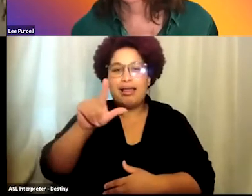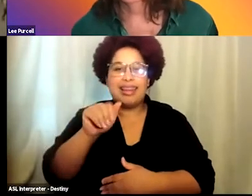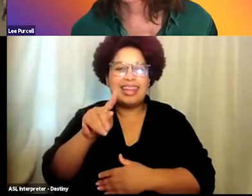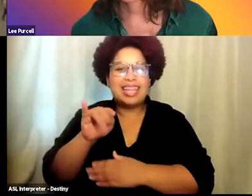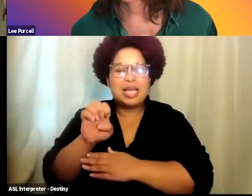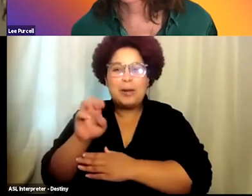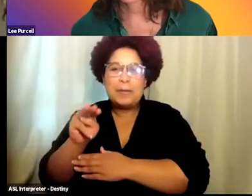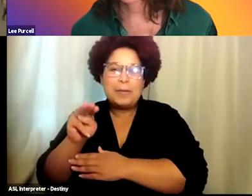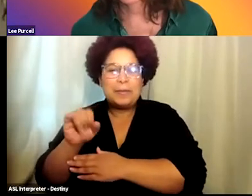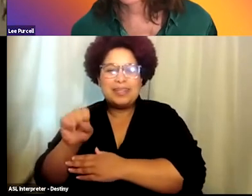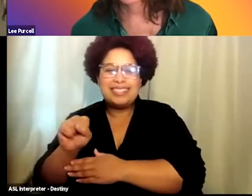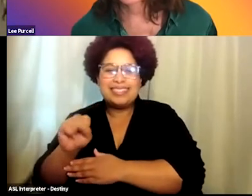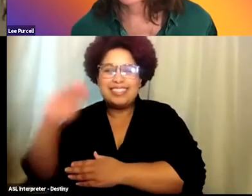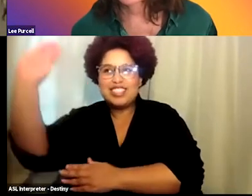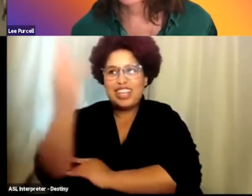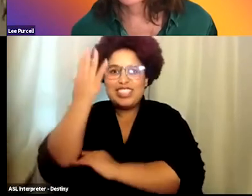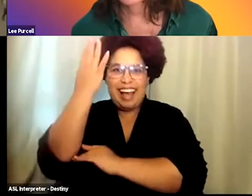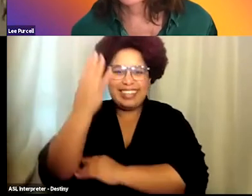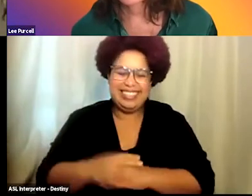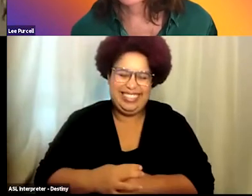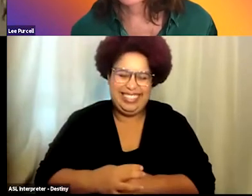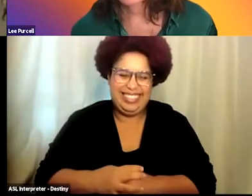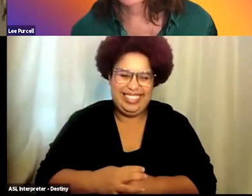Mary Sunshine, Jackie.